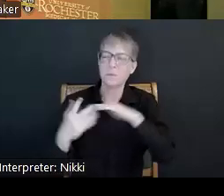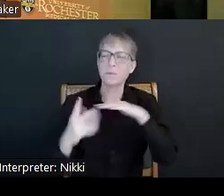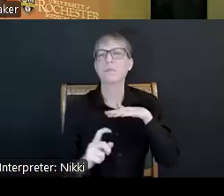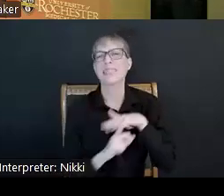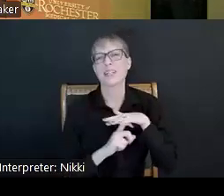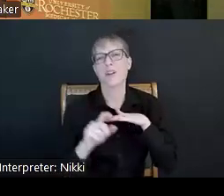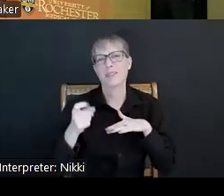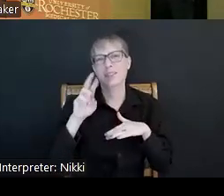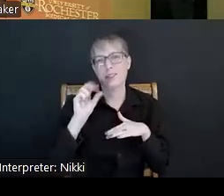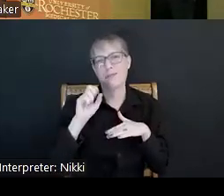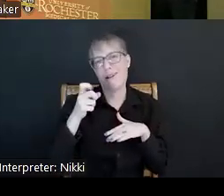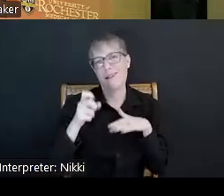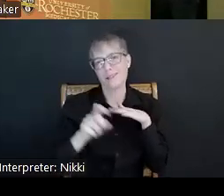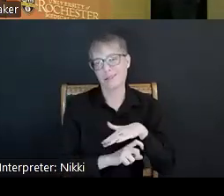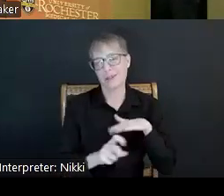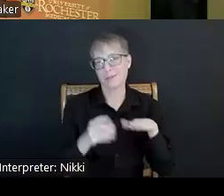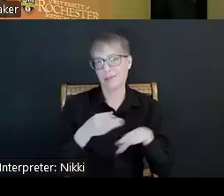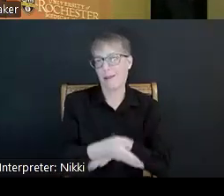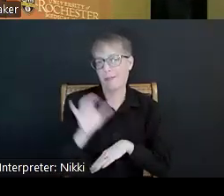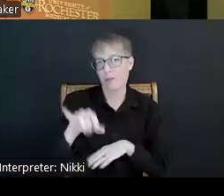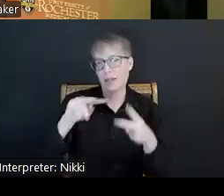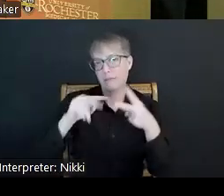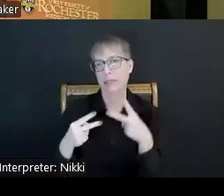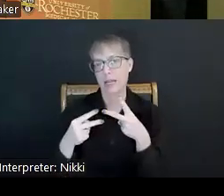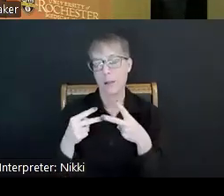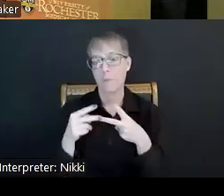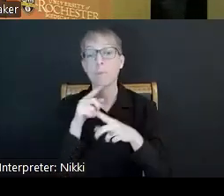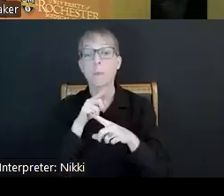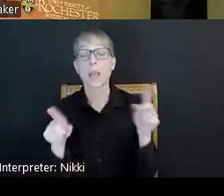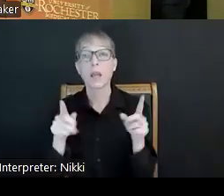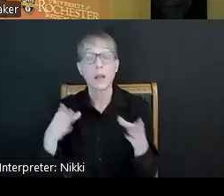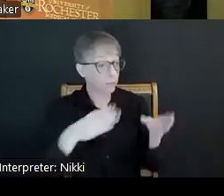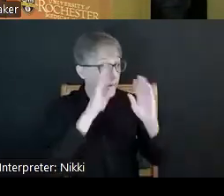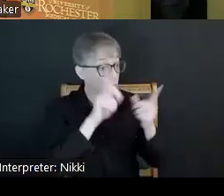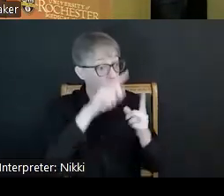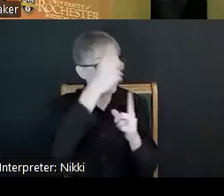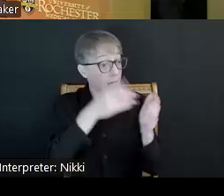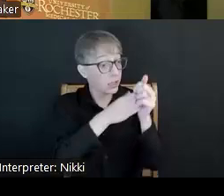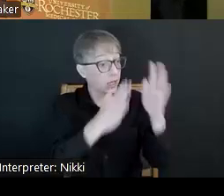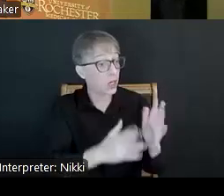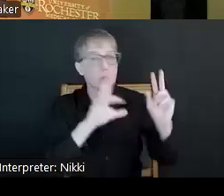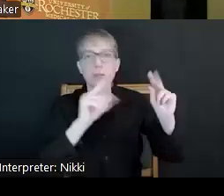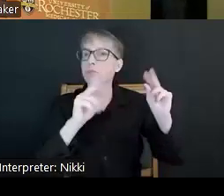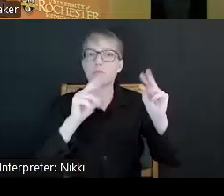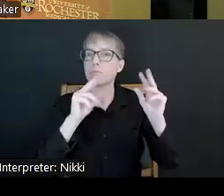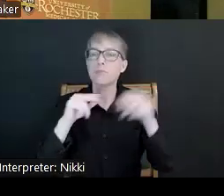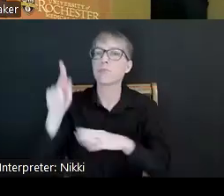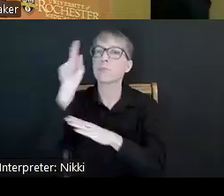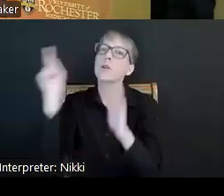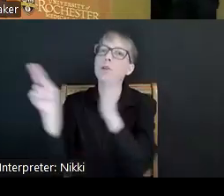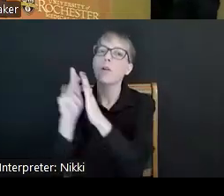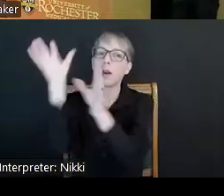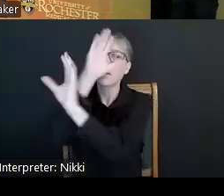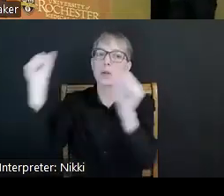them. Instead of listening to the Black leaders, the president of Kodak, Dr. Louis Eilers, said, let's commission a report. He